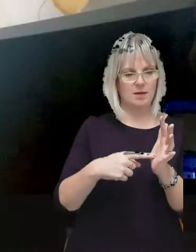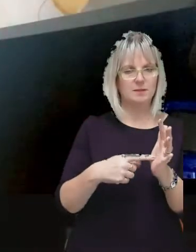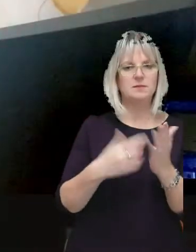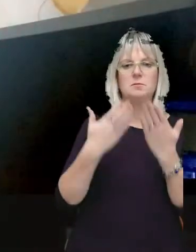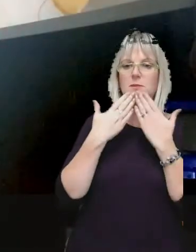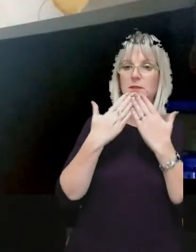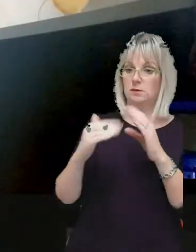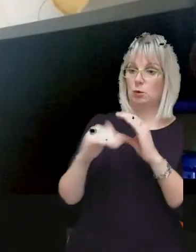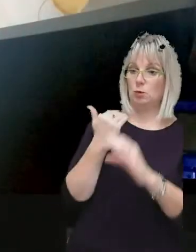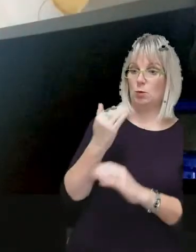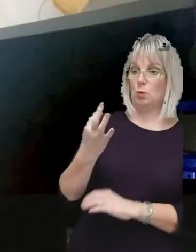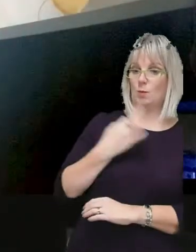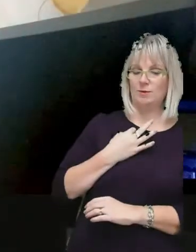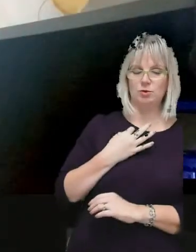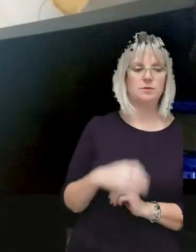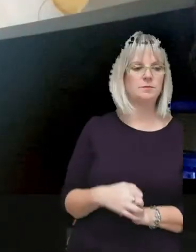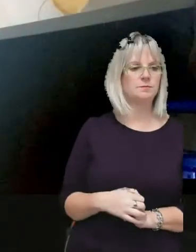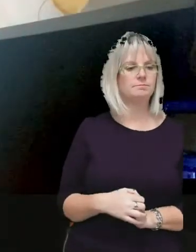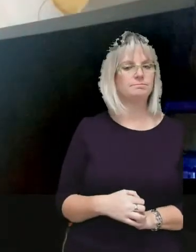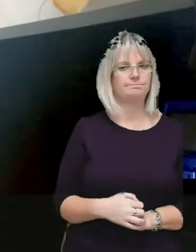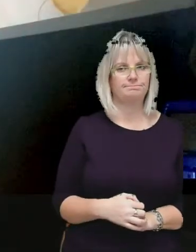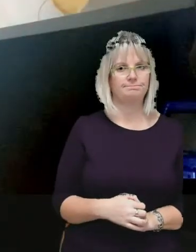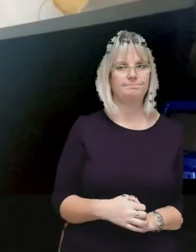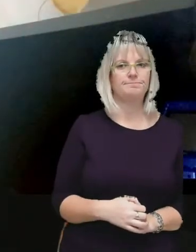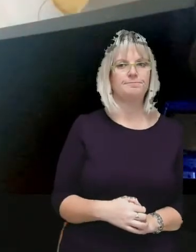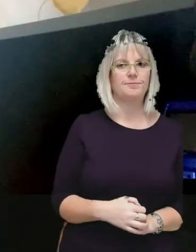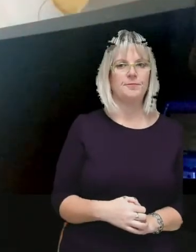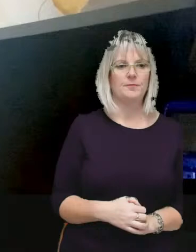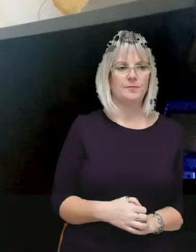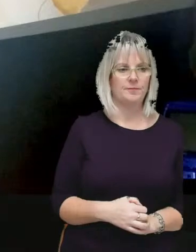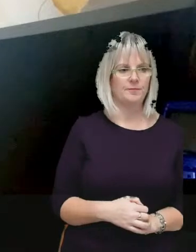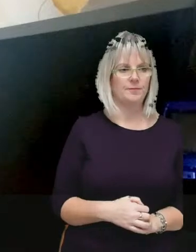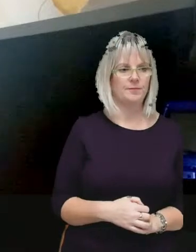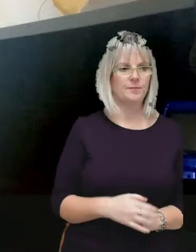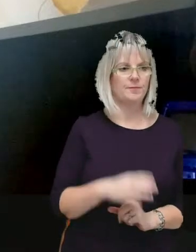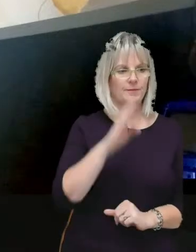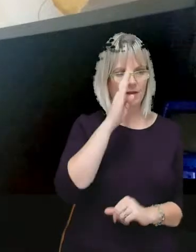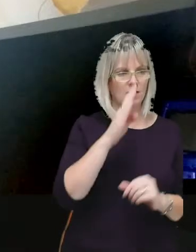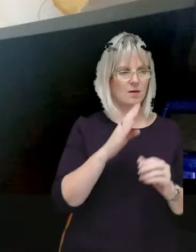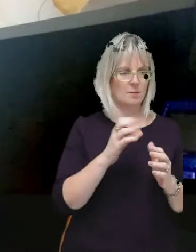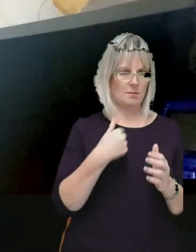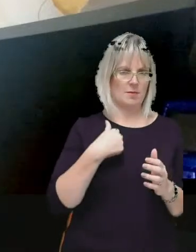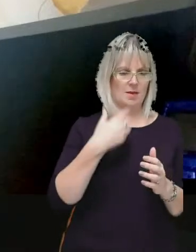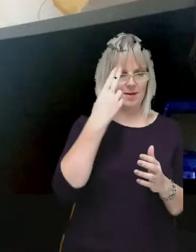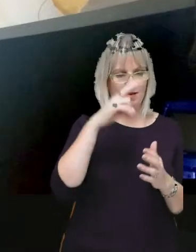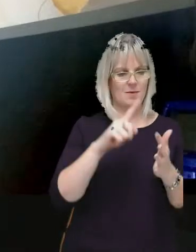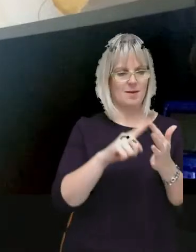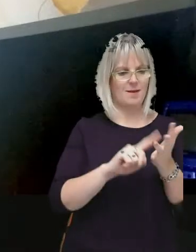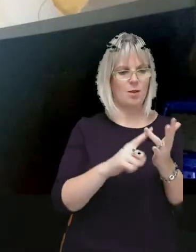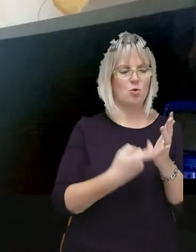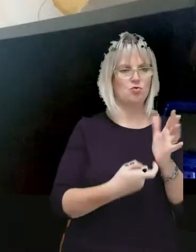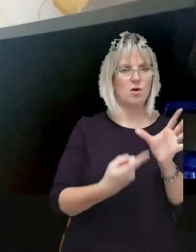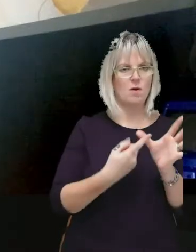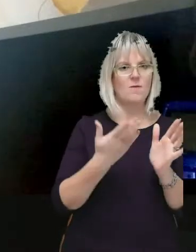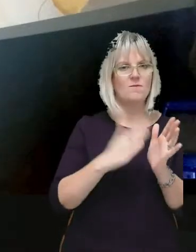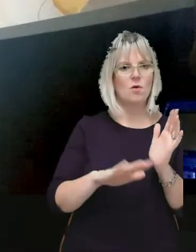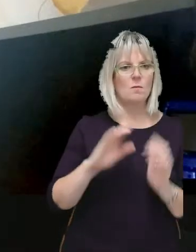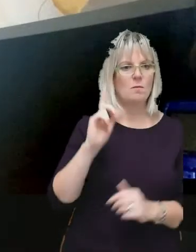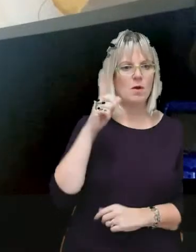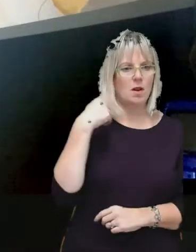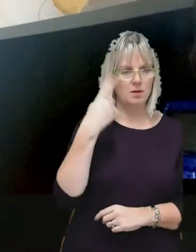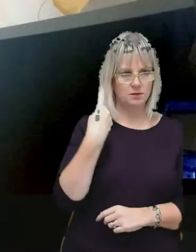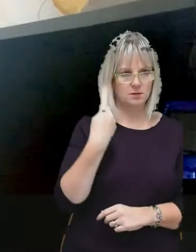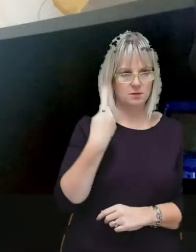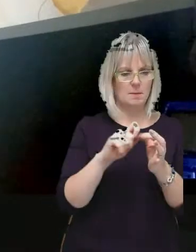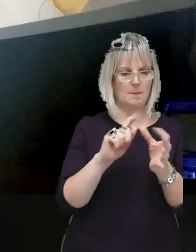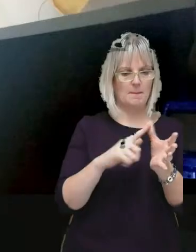Hello, my name is Elora Martinez from the London Borough of Barnet. I was wondering if any other pedestrian day will take place